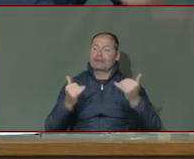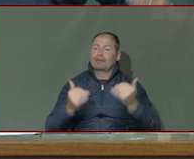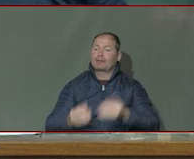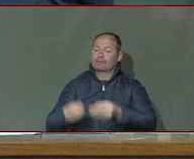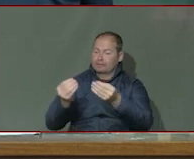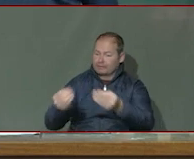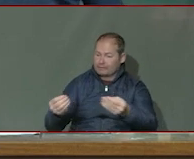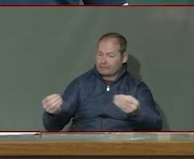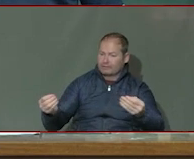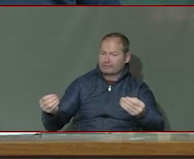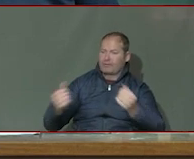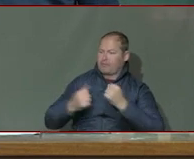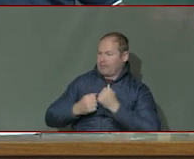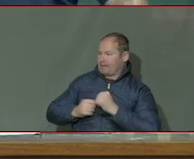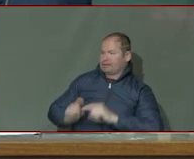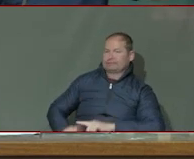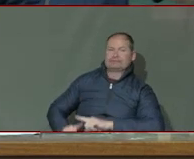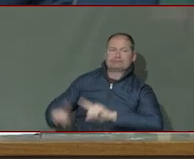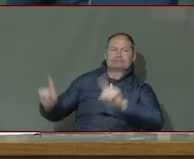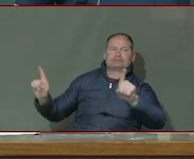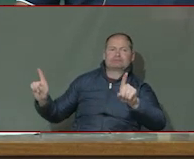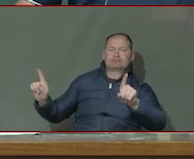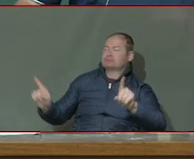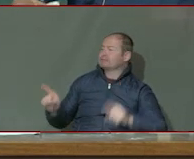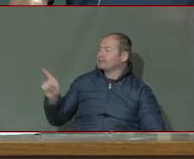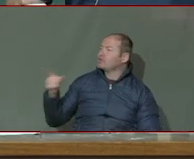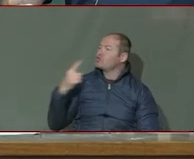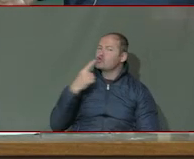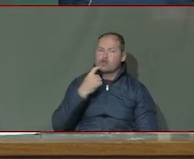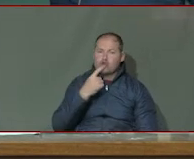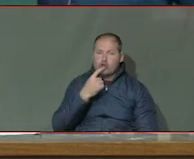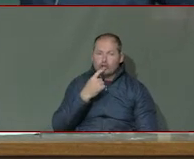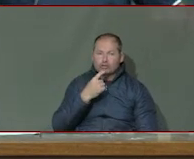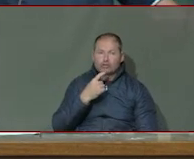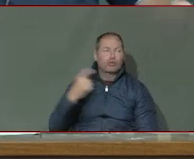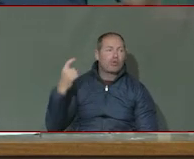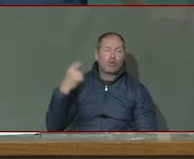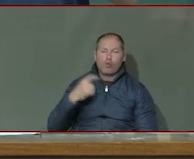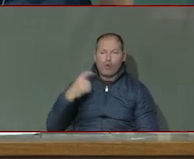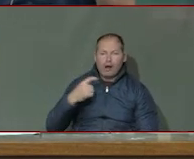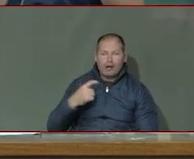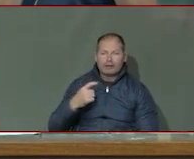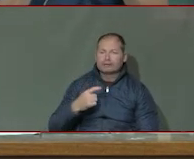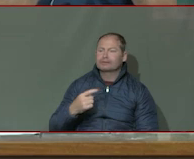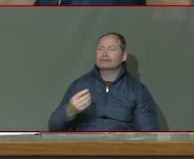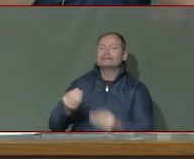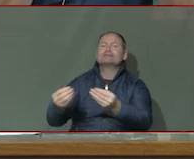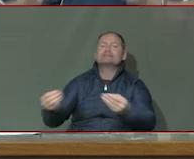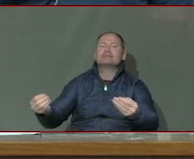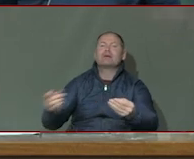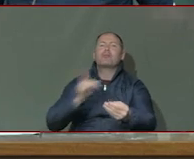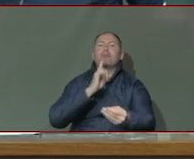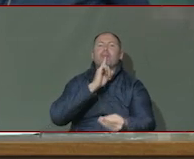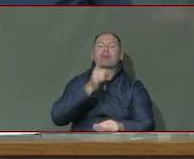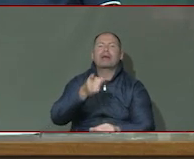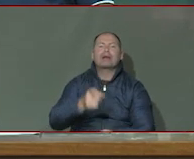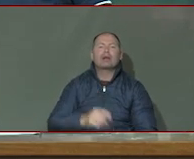looks different from the parents. The one parent is red flower, other one white, and the children are pink.